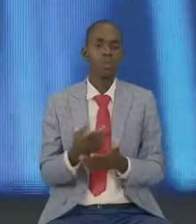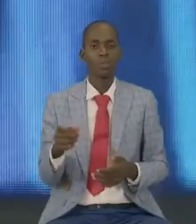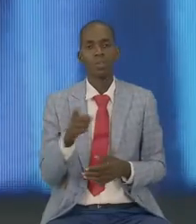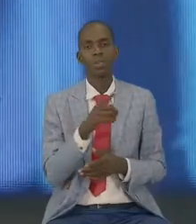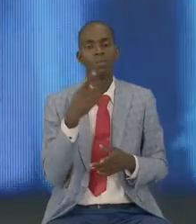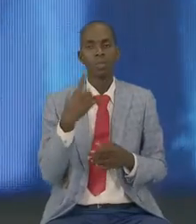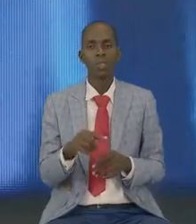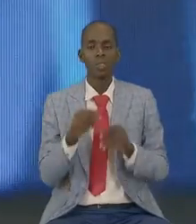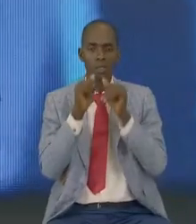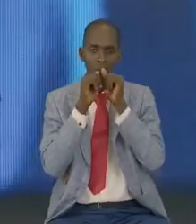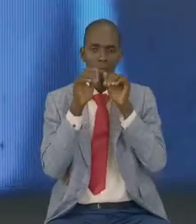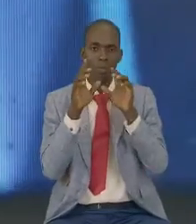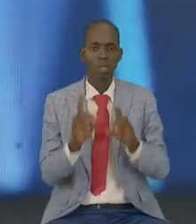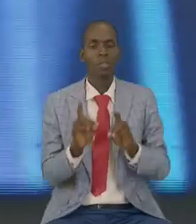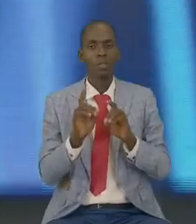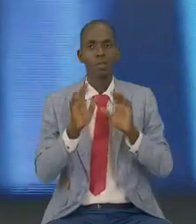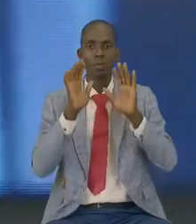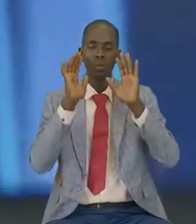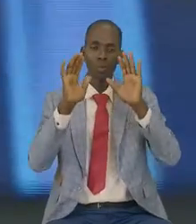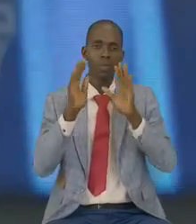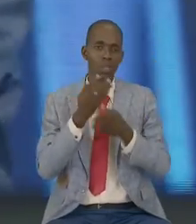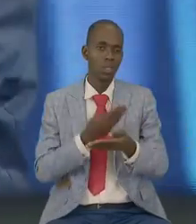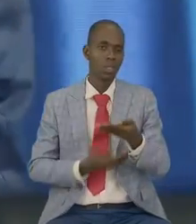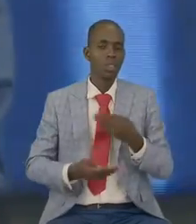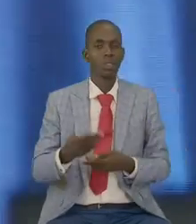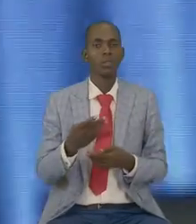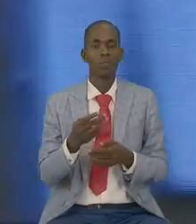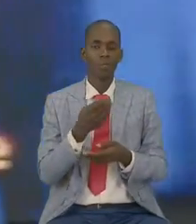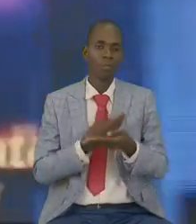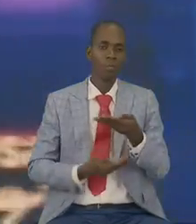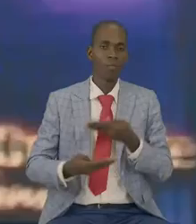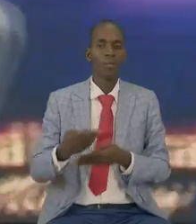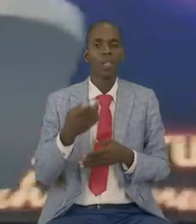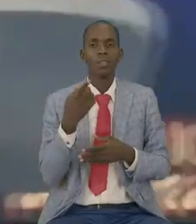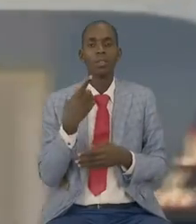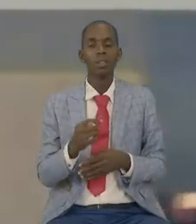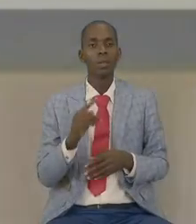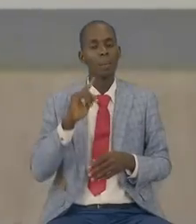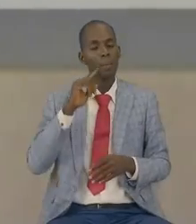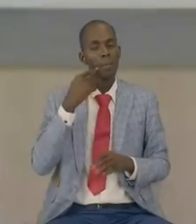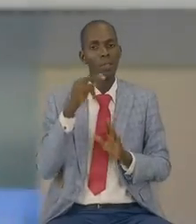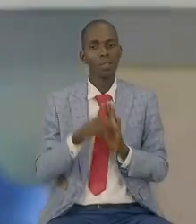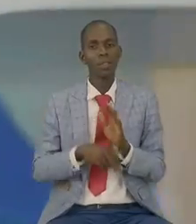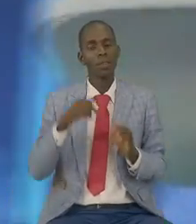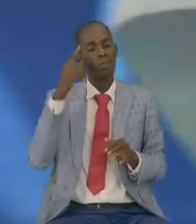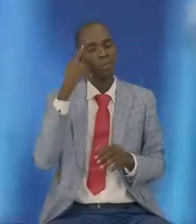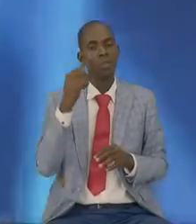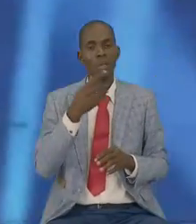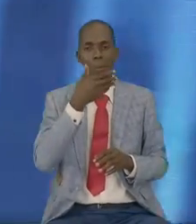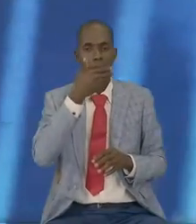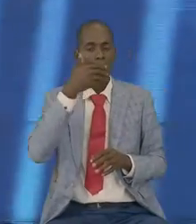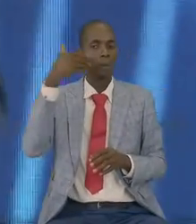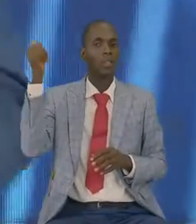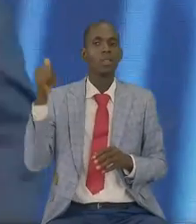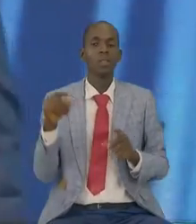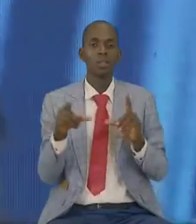blessed, wondrous exchange. Exchanging the bitterness for the better stage